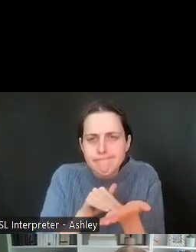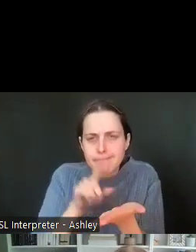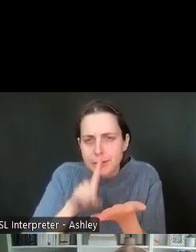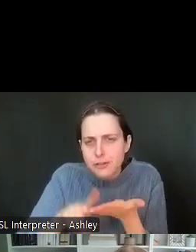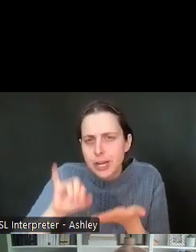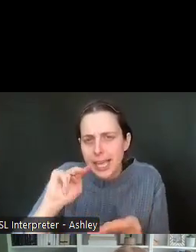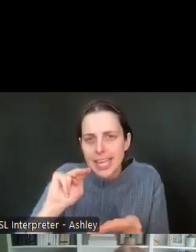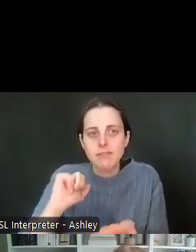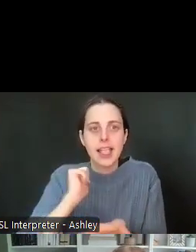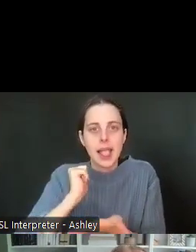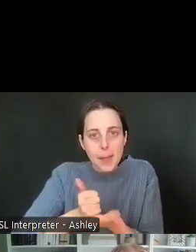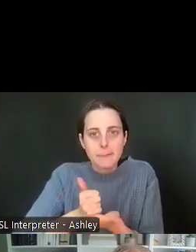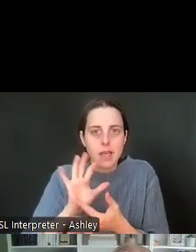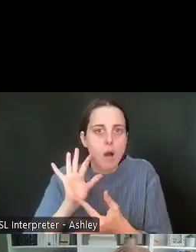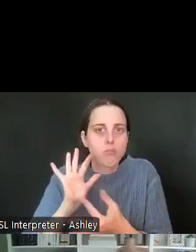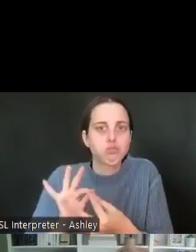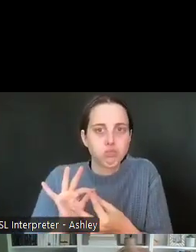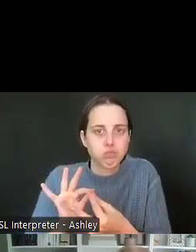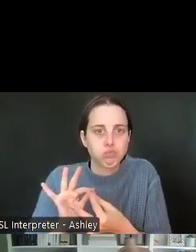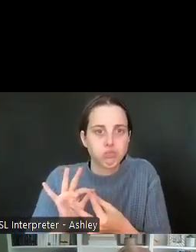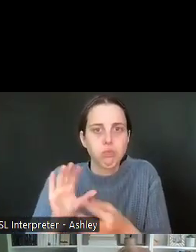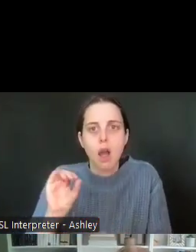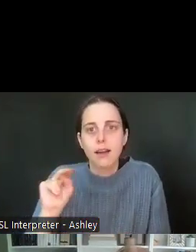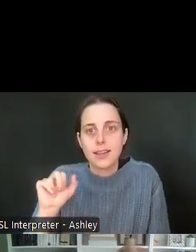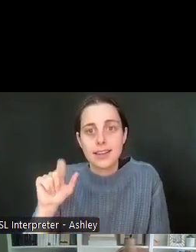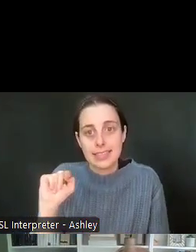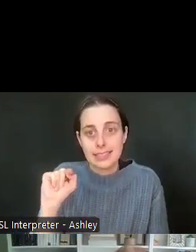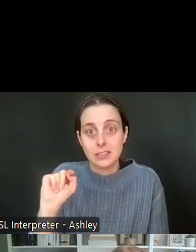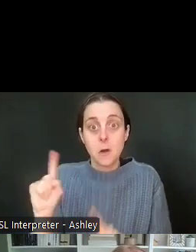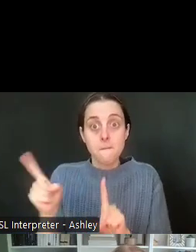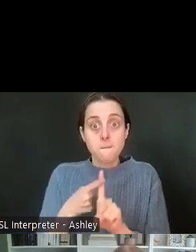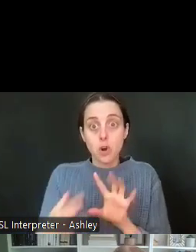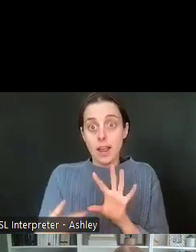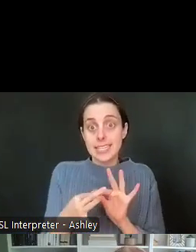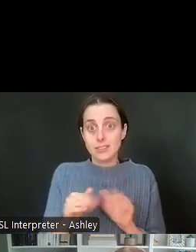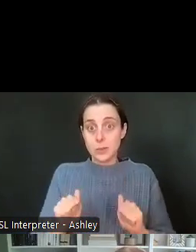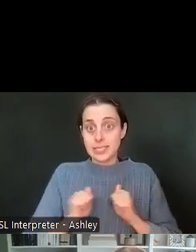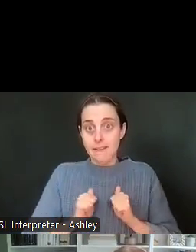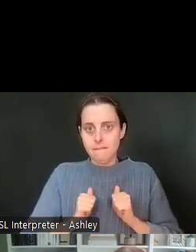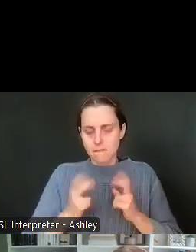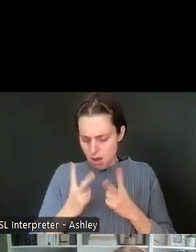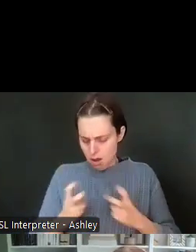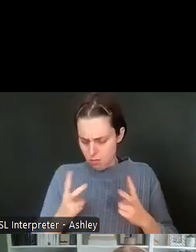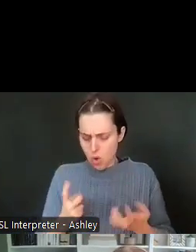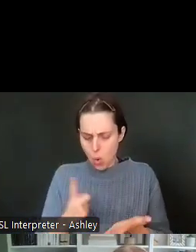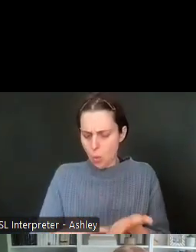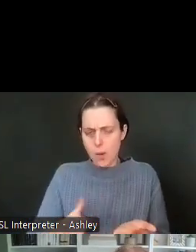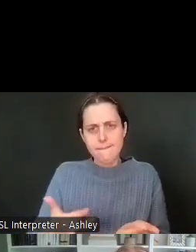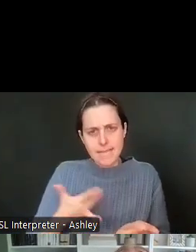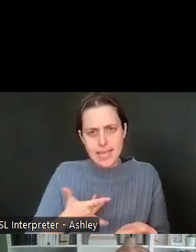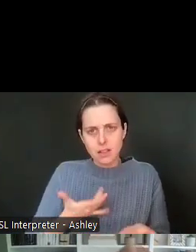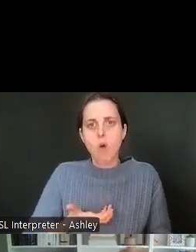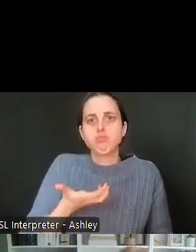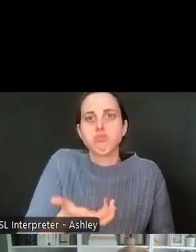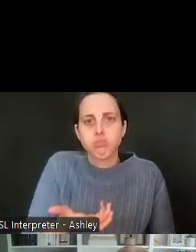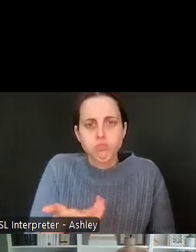first thing is it makes us connect to ourselves. What am I bringing into this room right now?